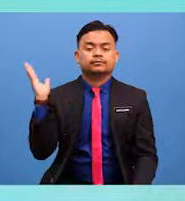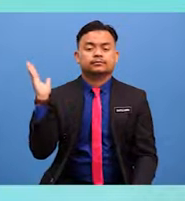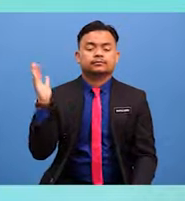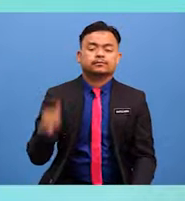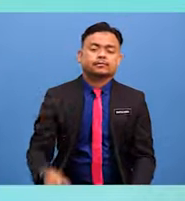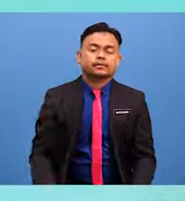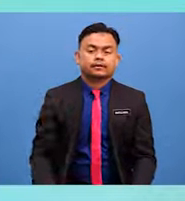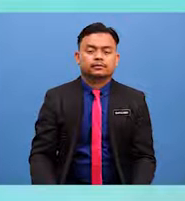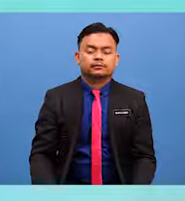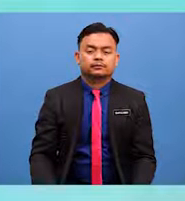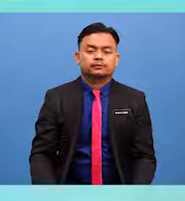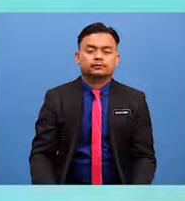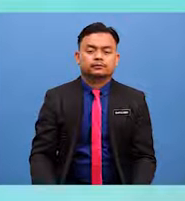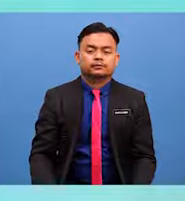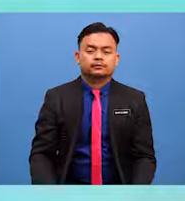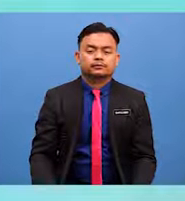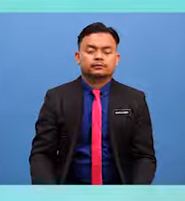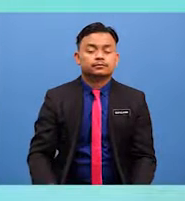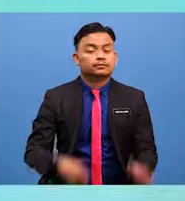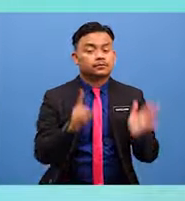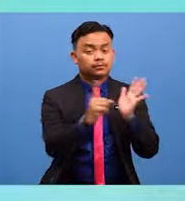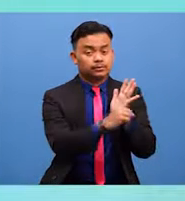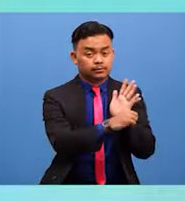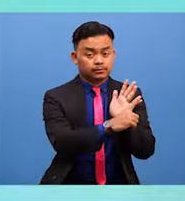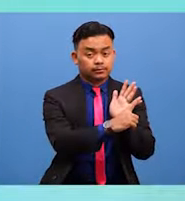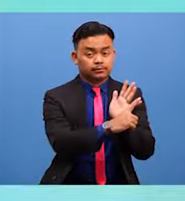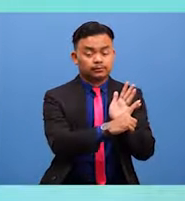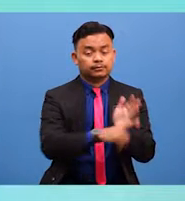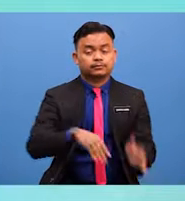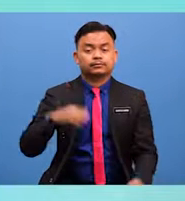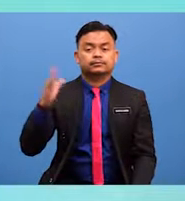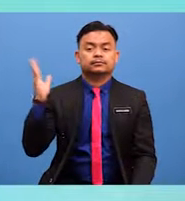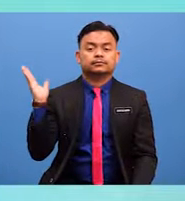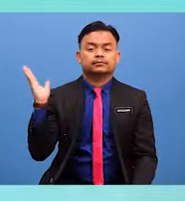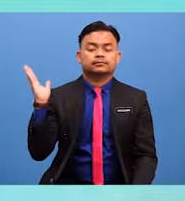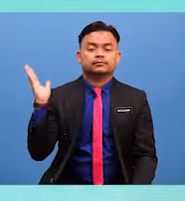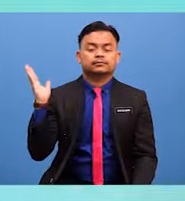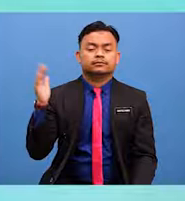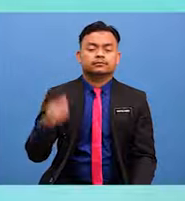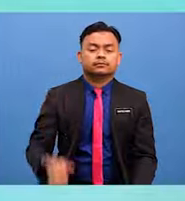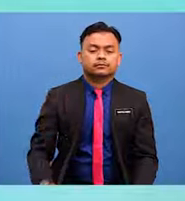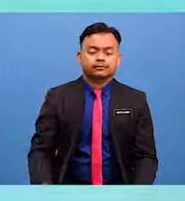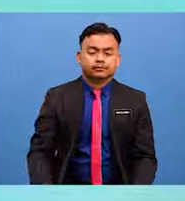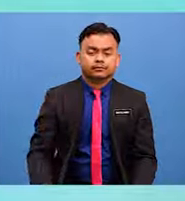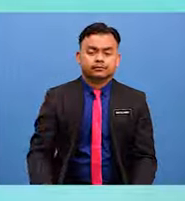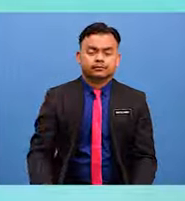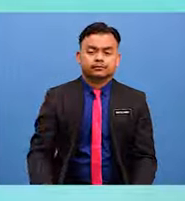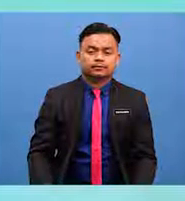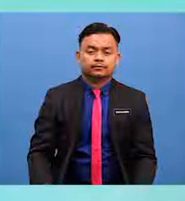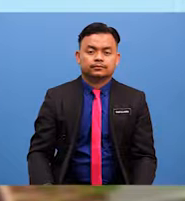Sea Lions. Number 5. The answer is Sumatran